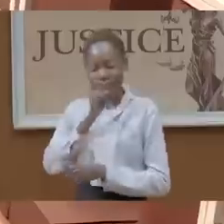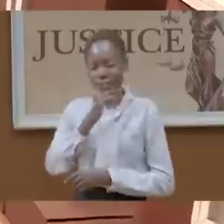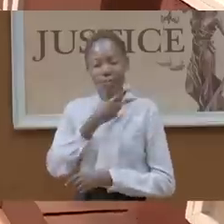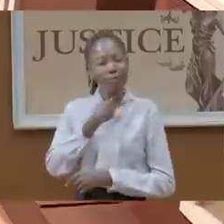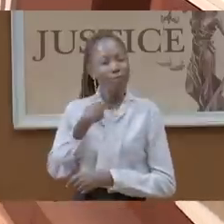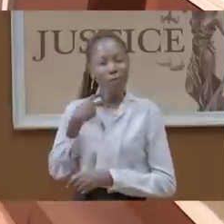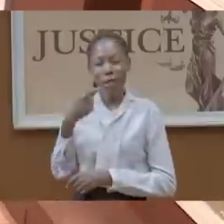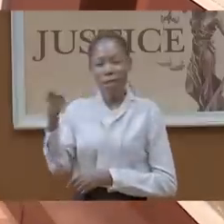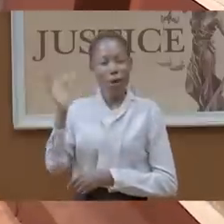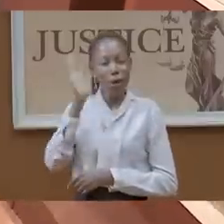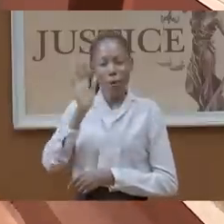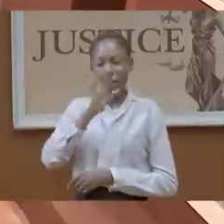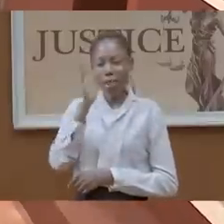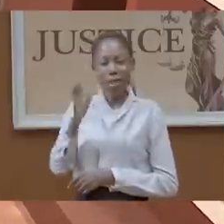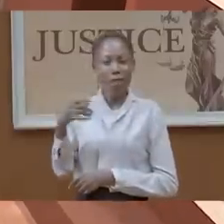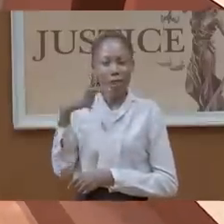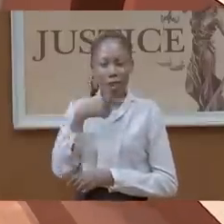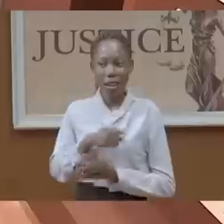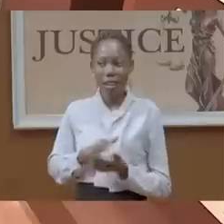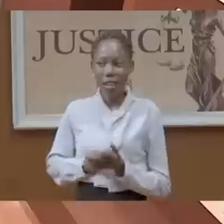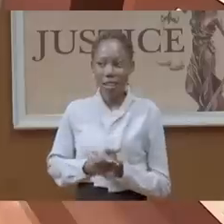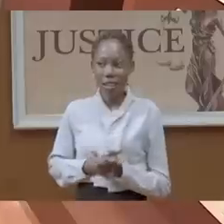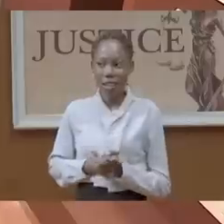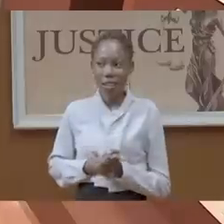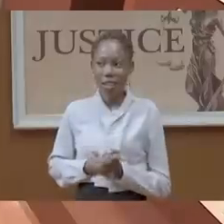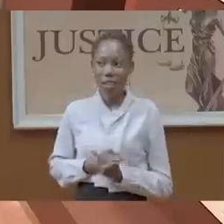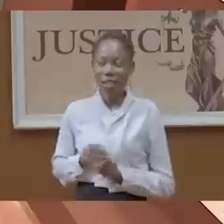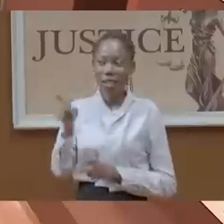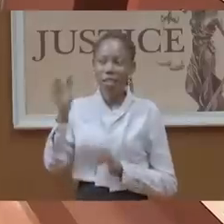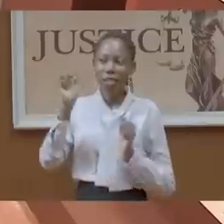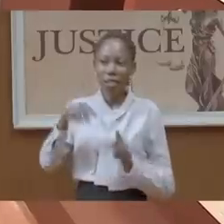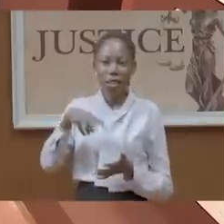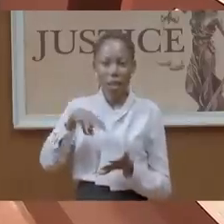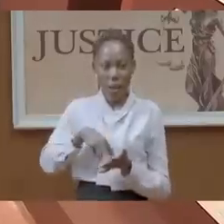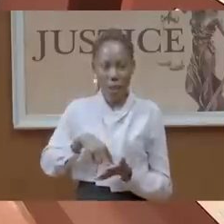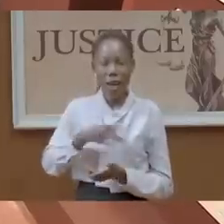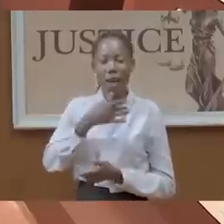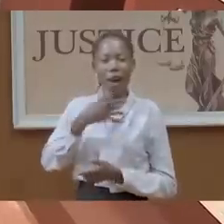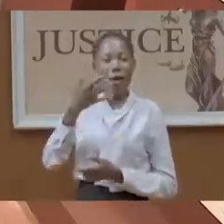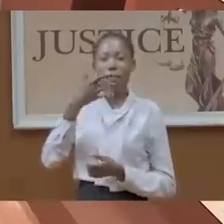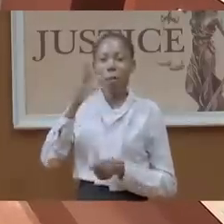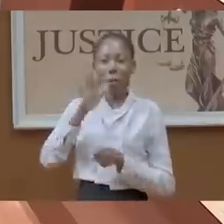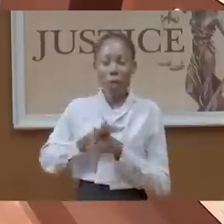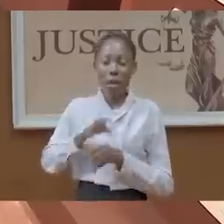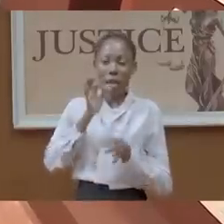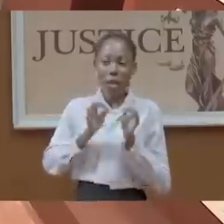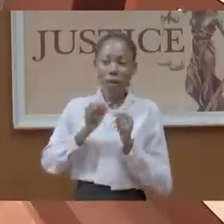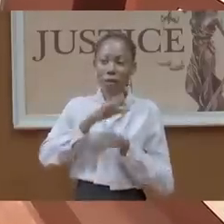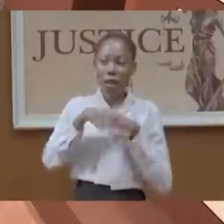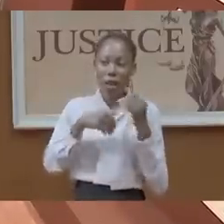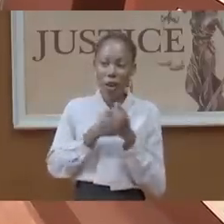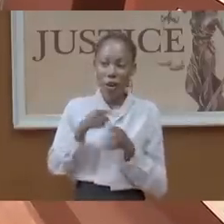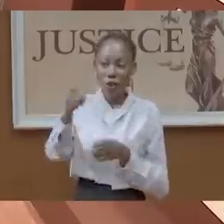Okay. By the grace of God, what I will say here, if you can say, I can stand on any altar as I'm standing here and swear. Oh, if what all she's saying is